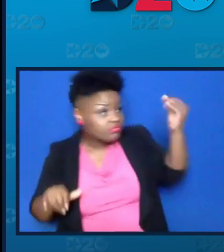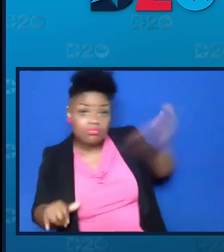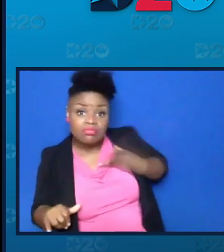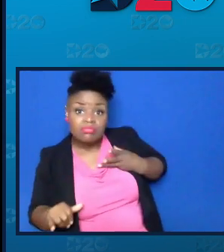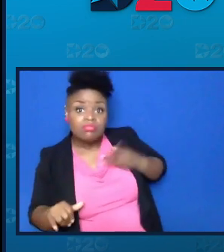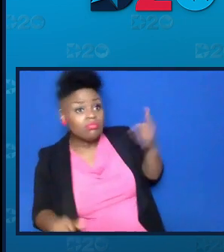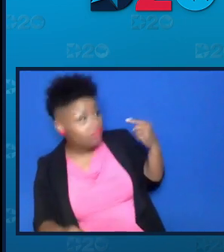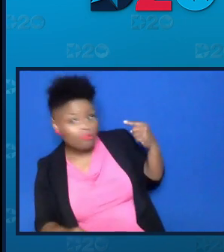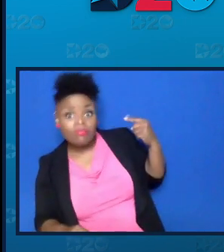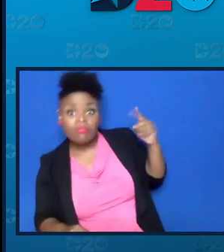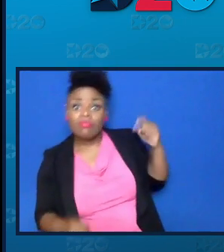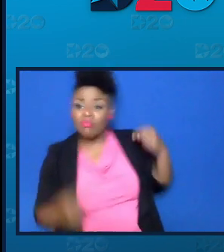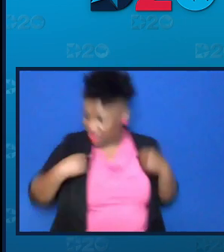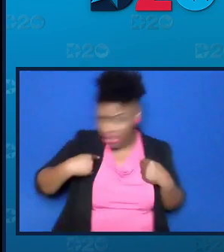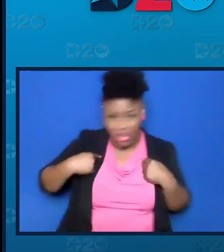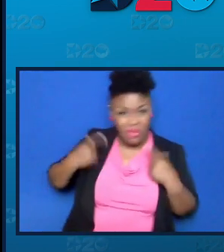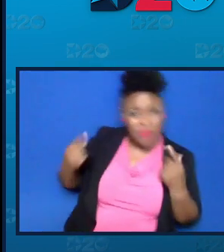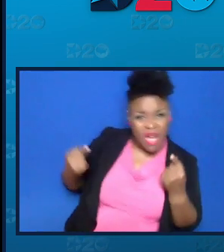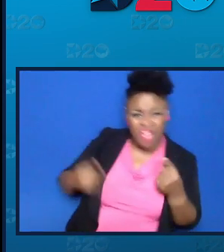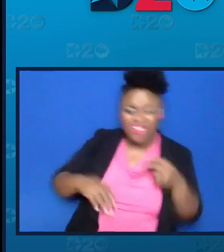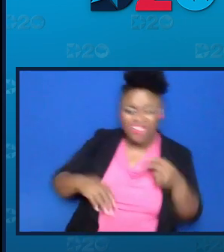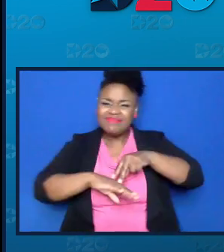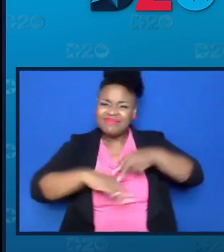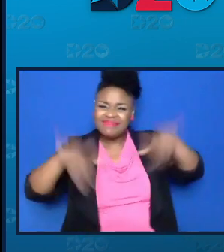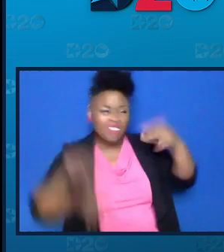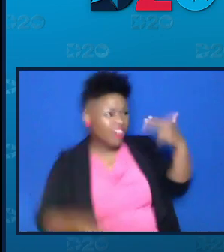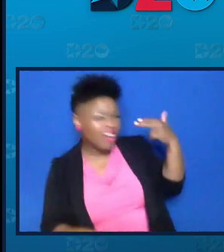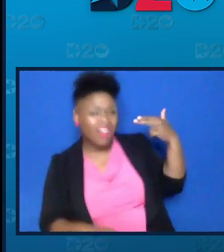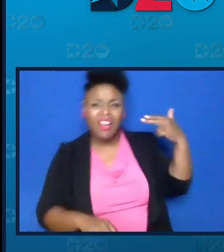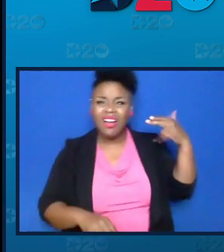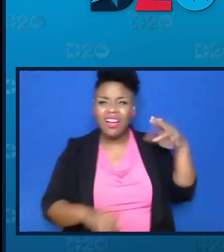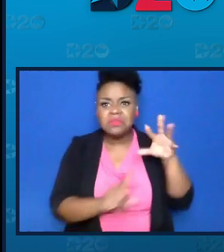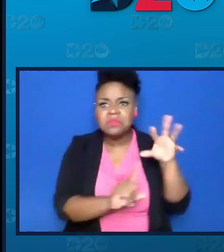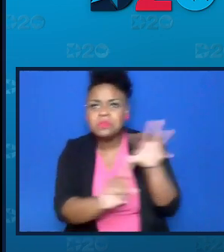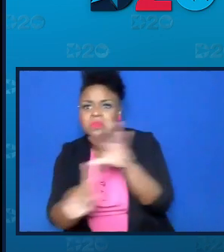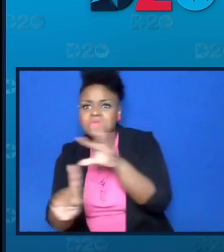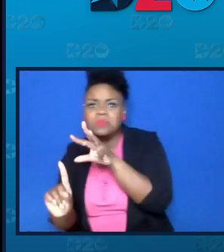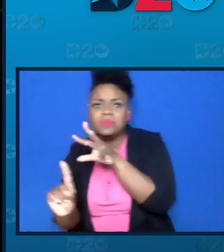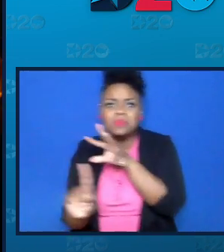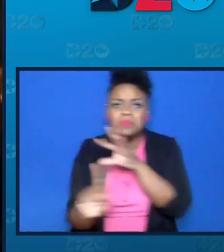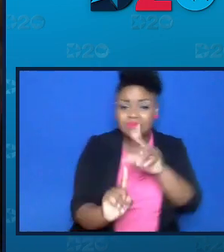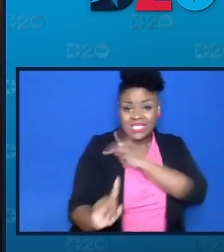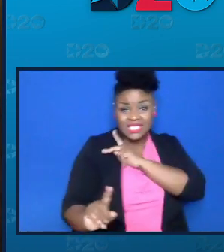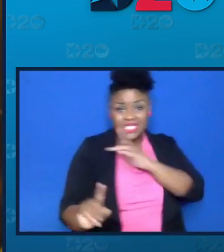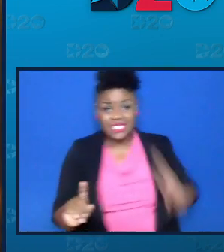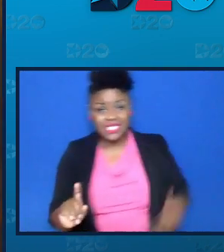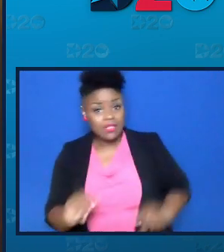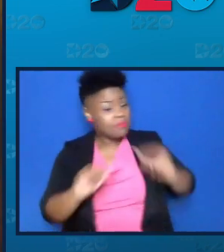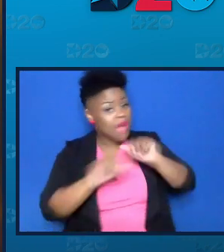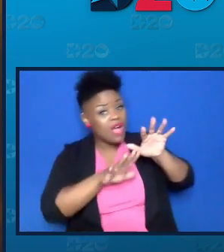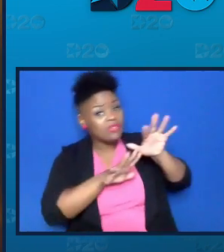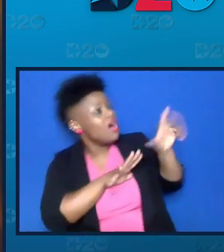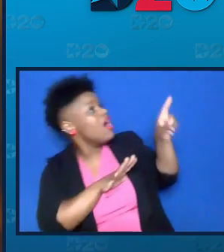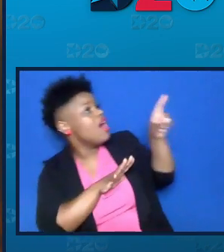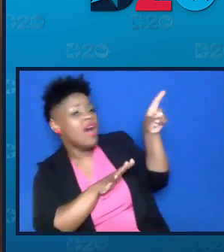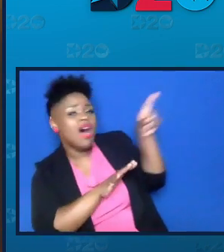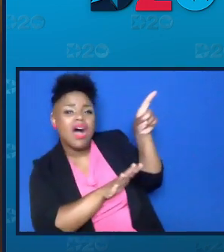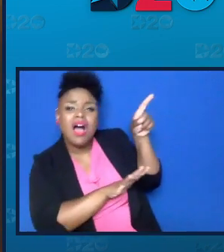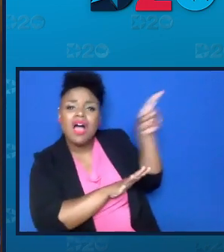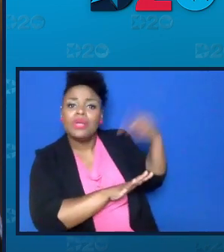up. Shots we on the ground, the camera panned up. King pointed to the mountaintop, and we ran up. One